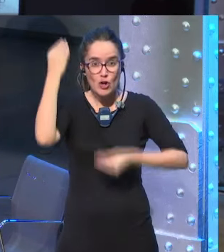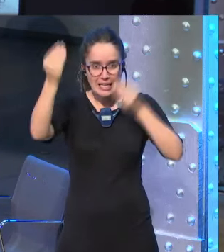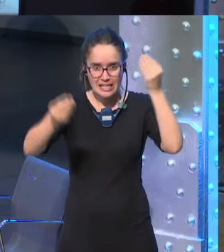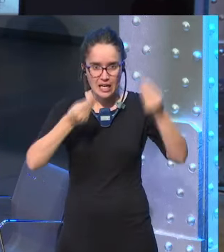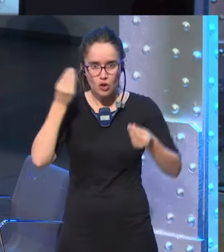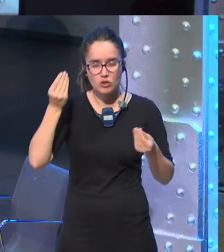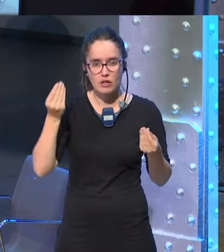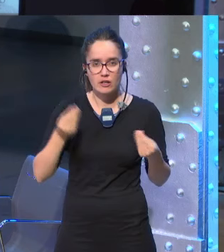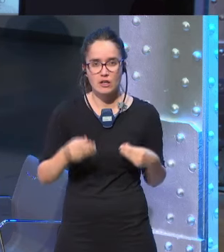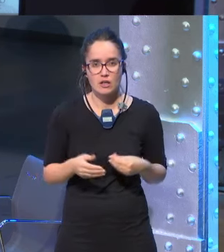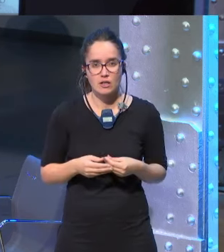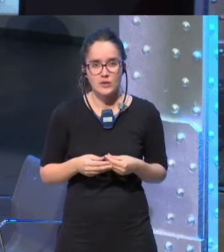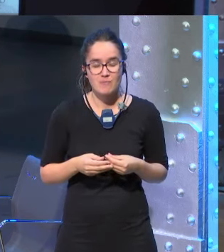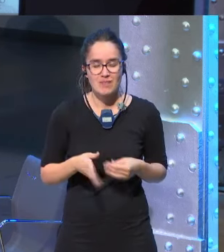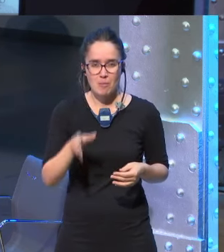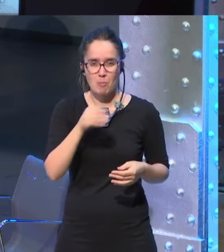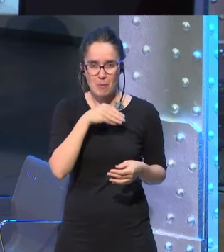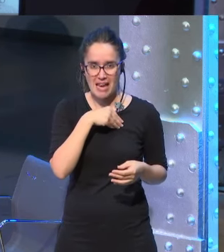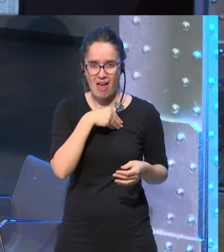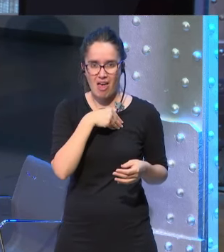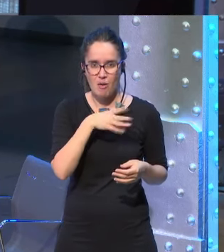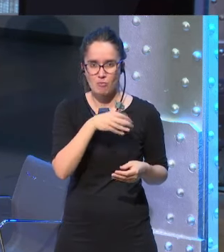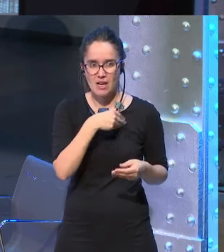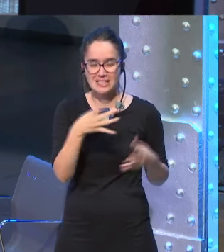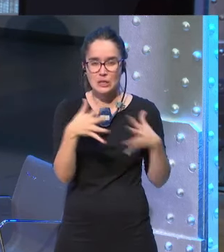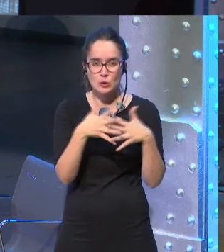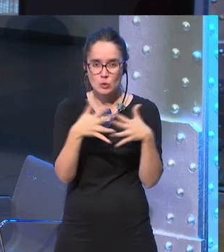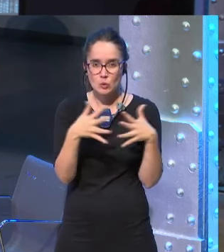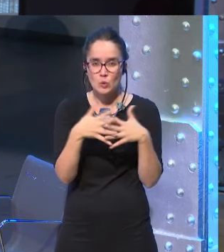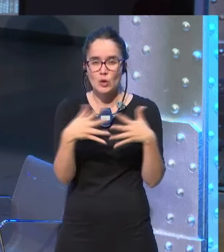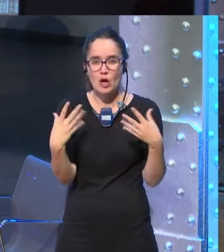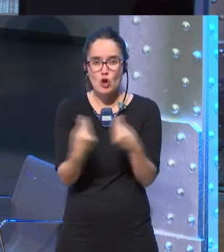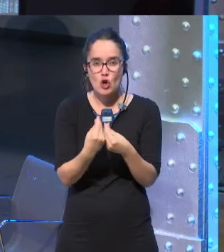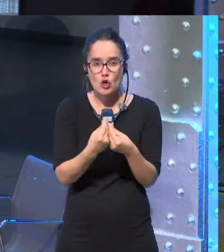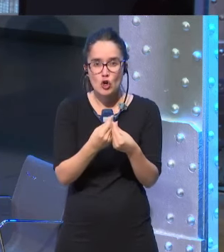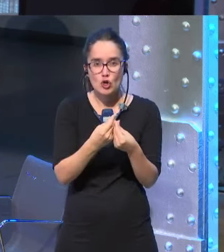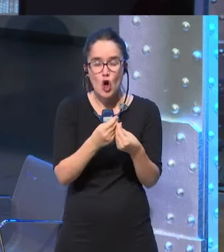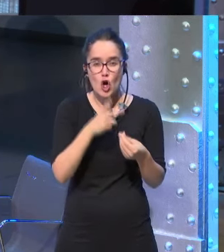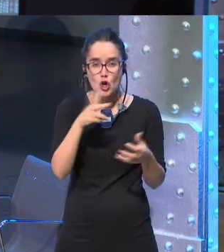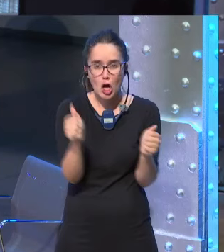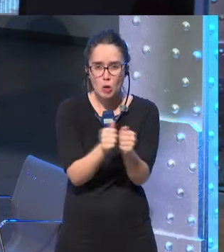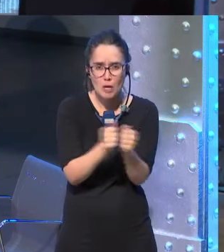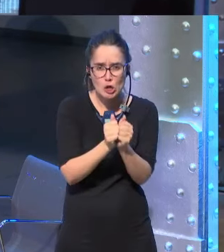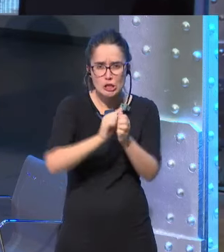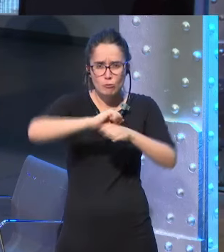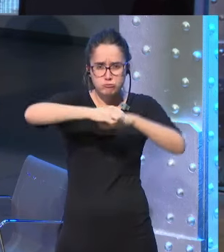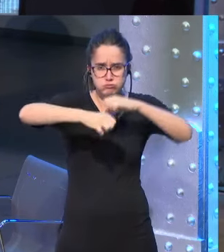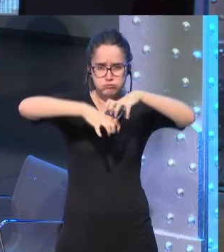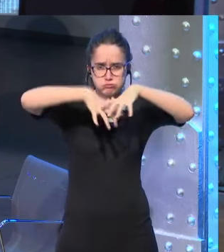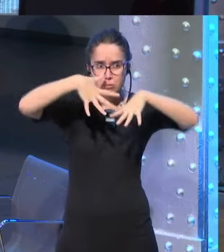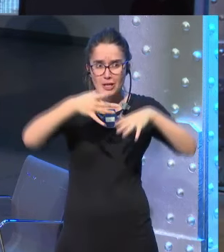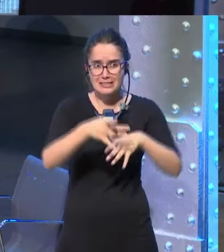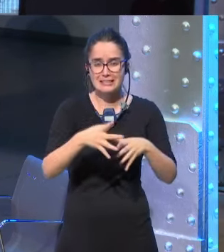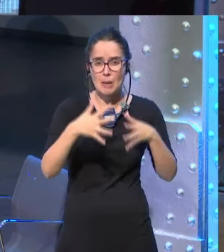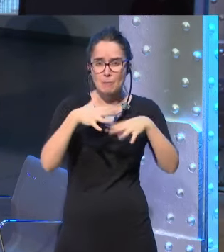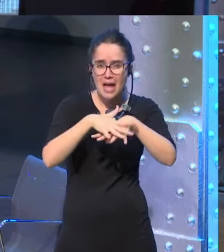pity to fill this structure actually with concrete. It's so beautiful, just as this doubly curved mesh in